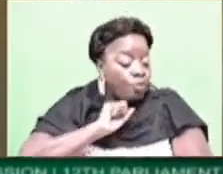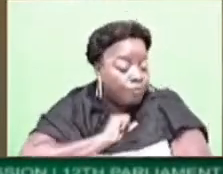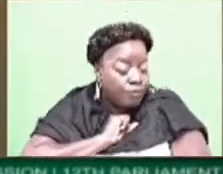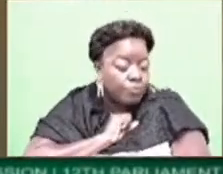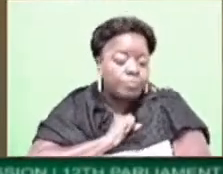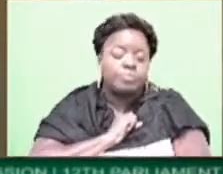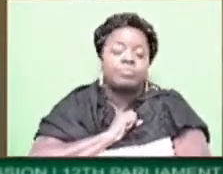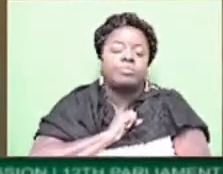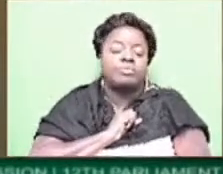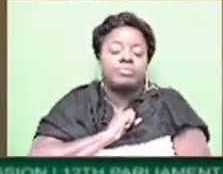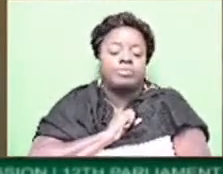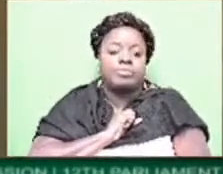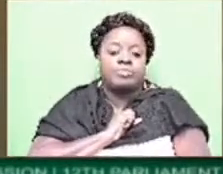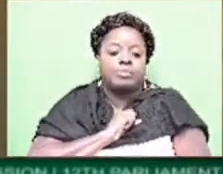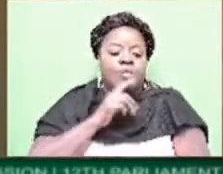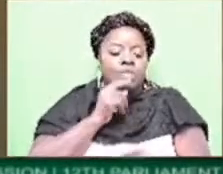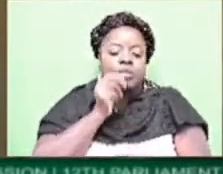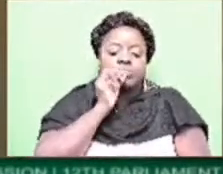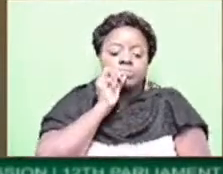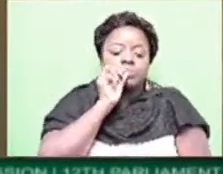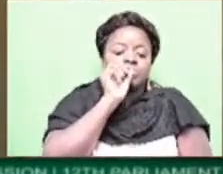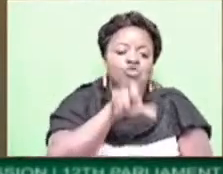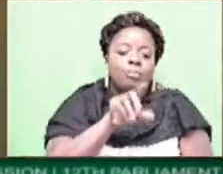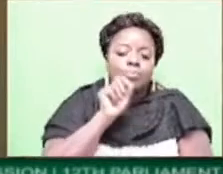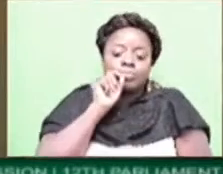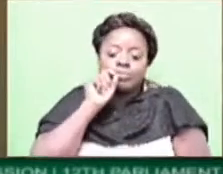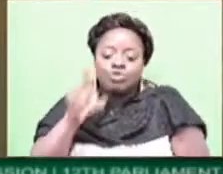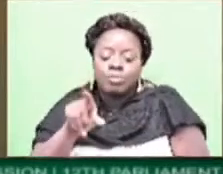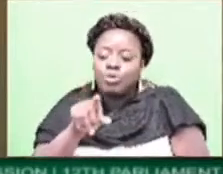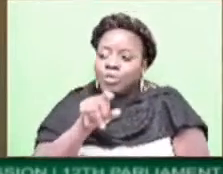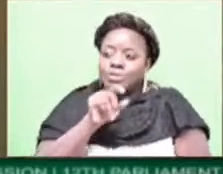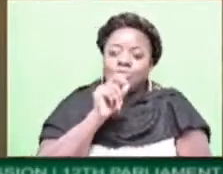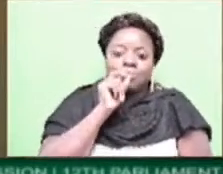knows, the droplets can carry for about 9-10 feet.